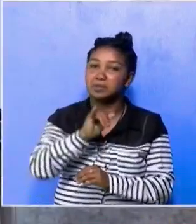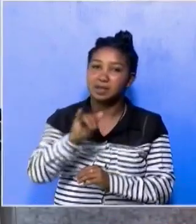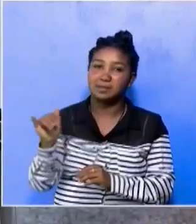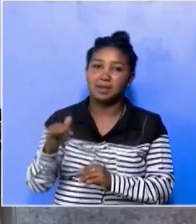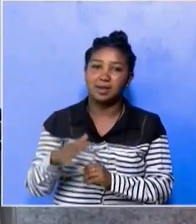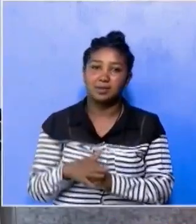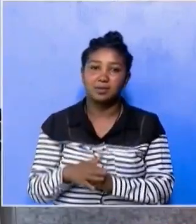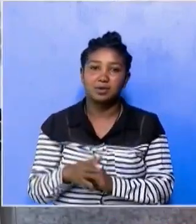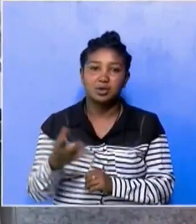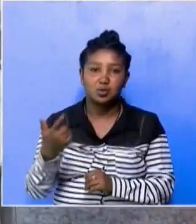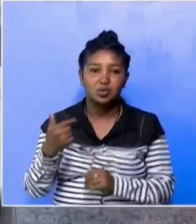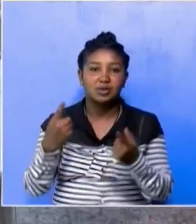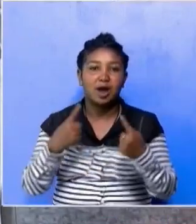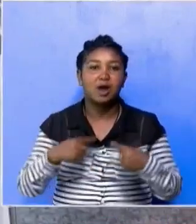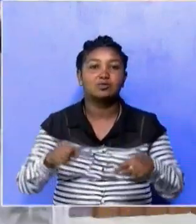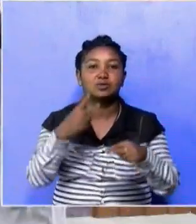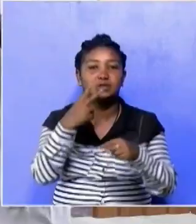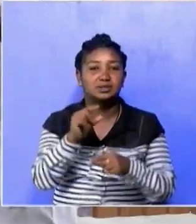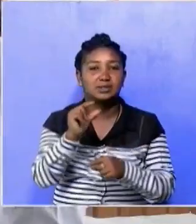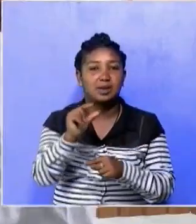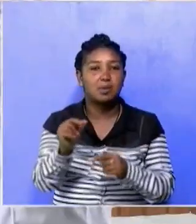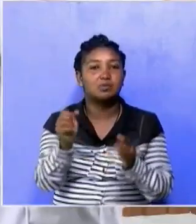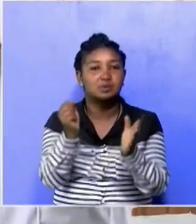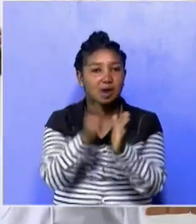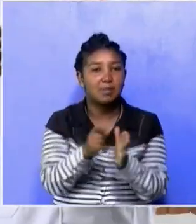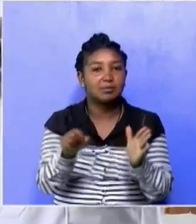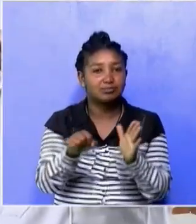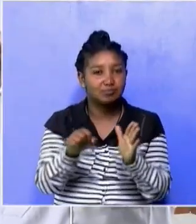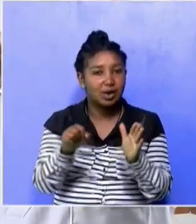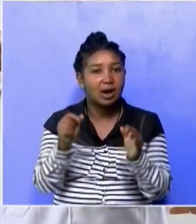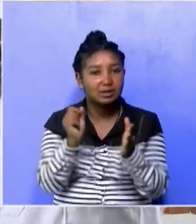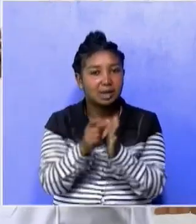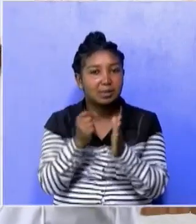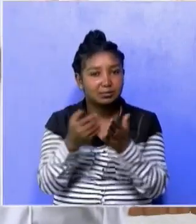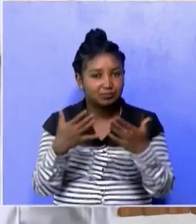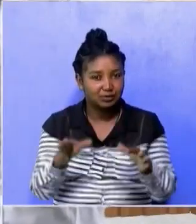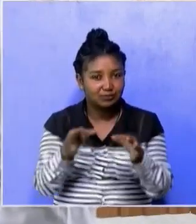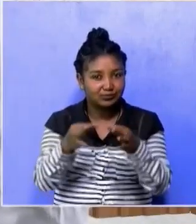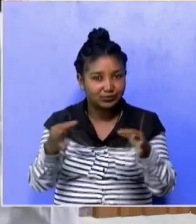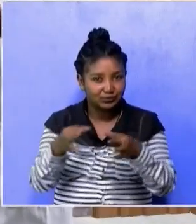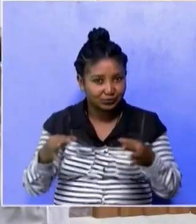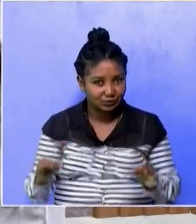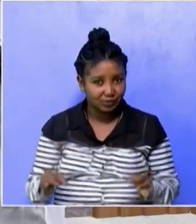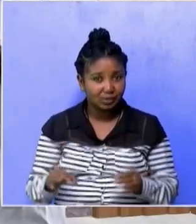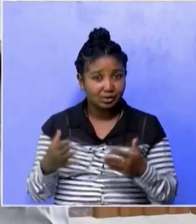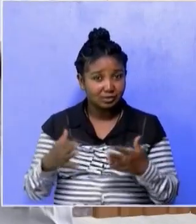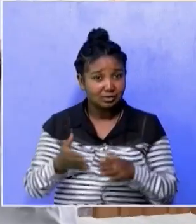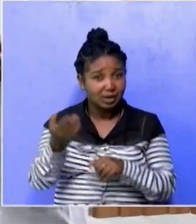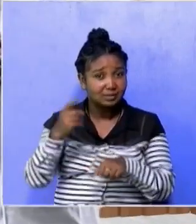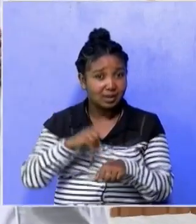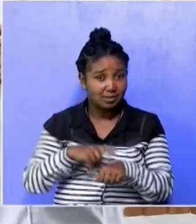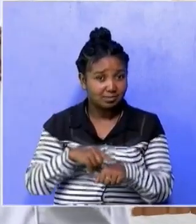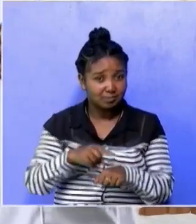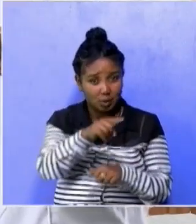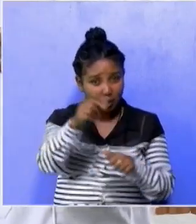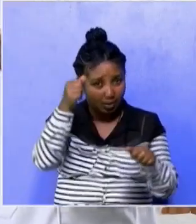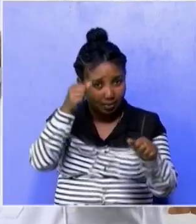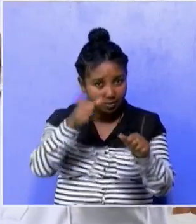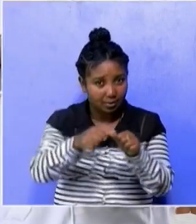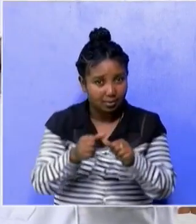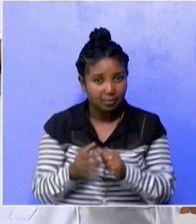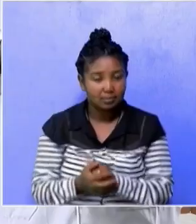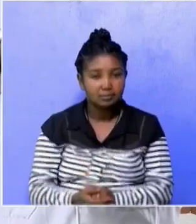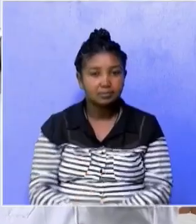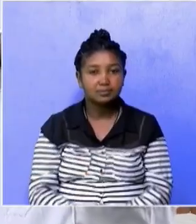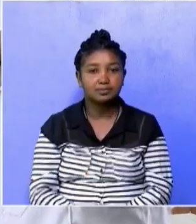time, we're trying to see that some of the sample examples that are suitable to the given textbook in your English